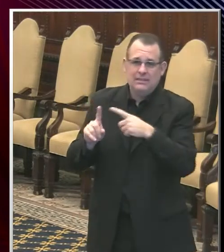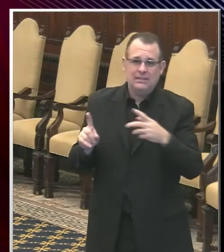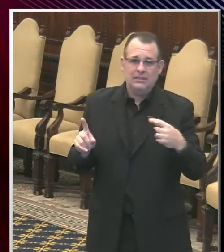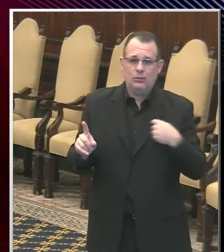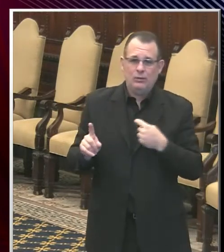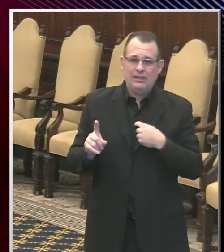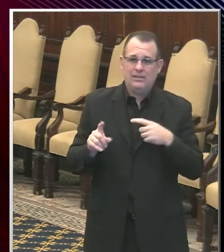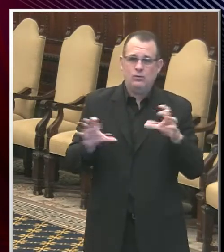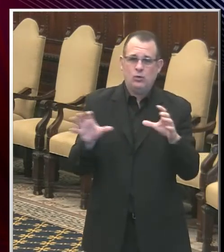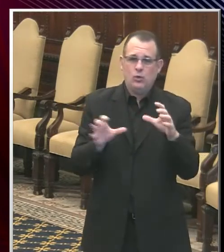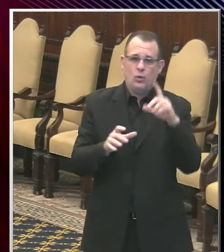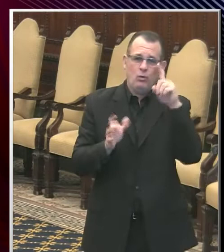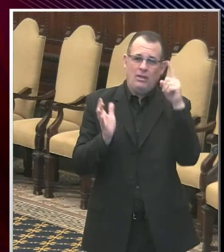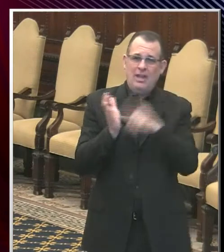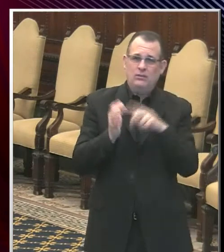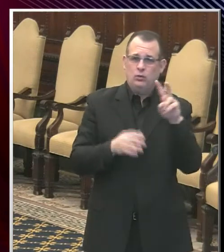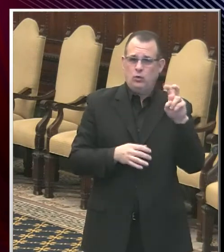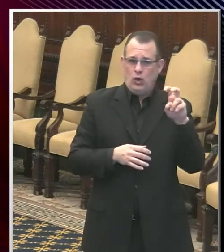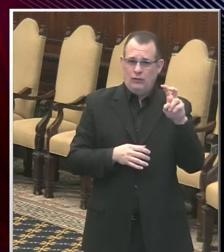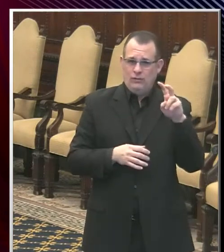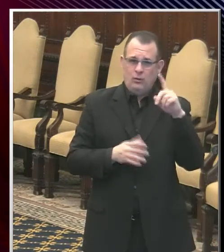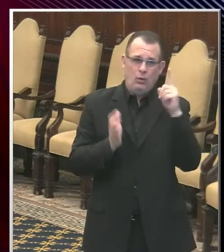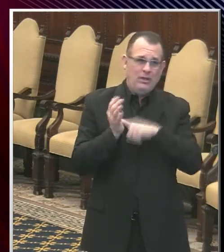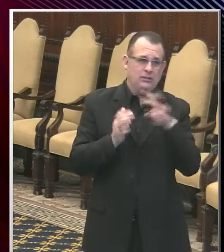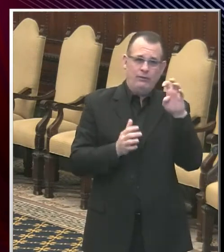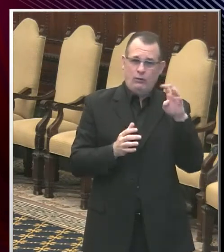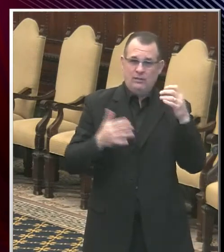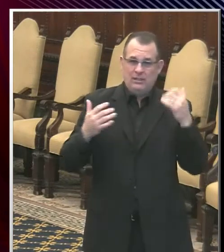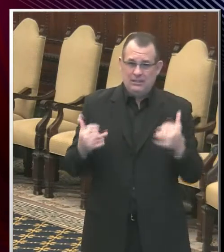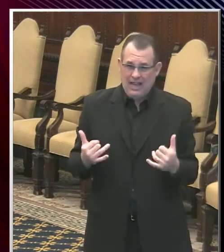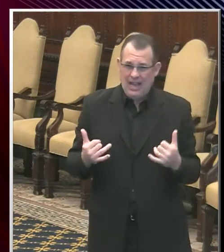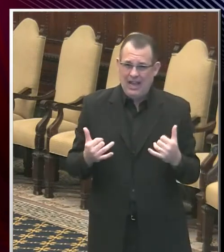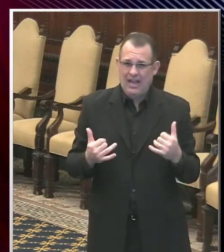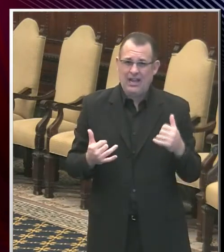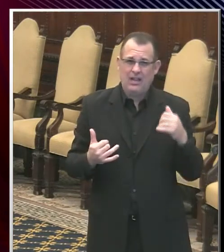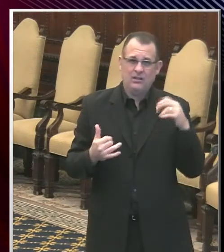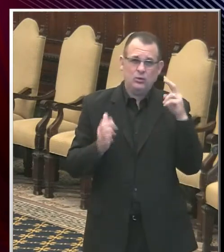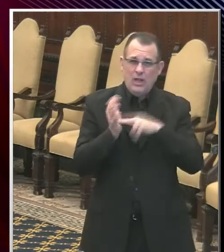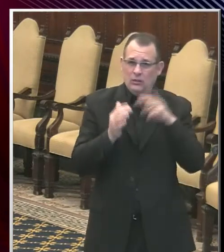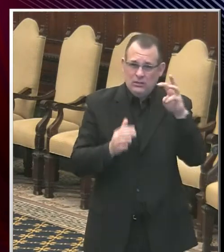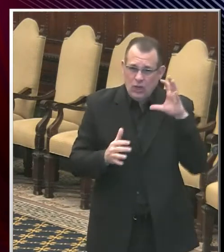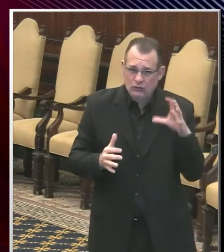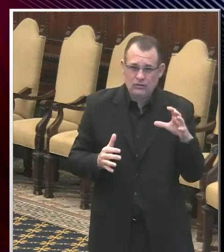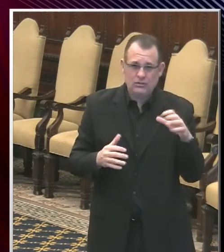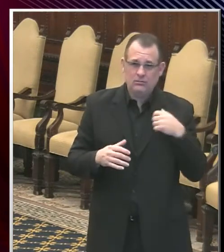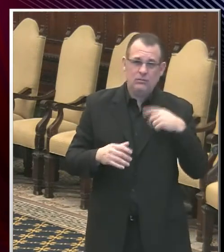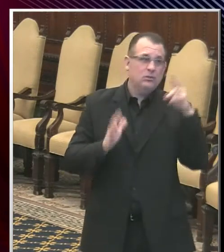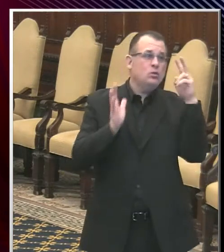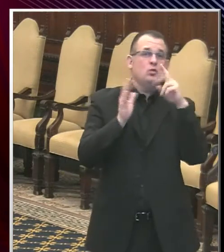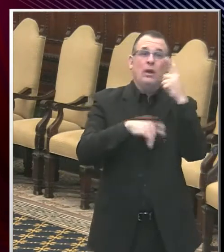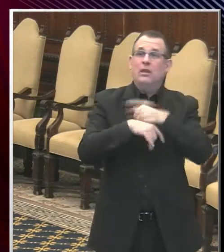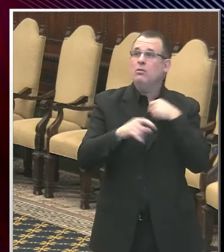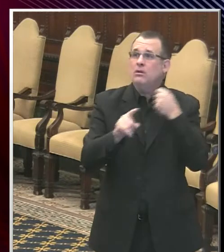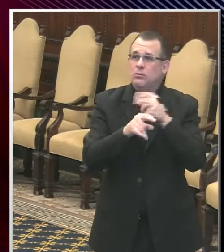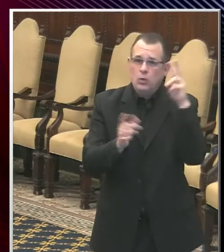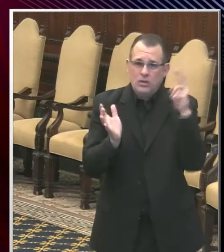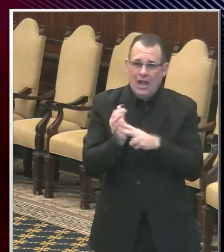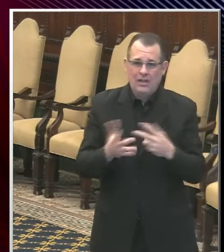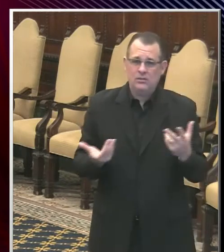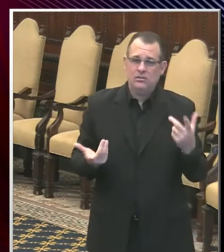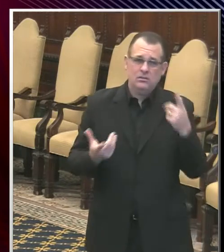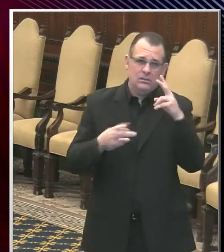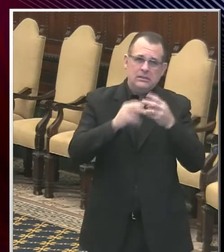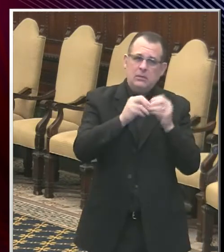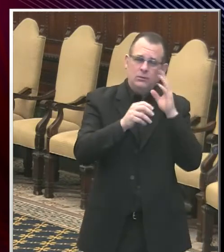1,200, 1,400, and now we're maybe 1,600. There was one day we have over 2,000 tests. So clearly we are seeing an increase in that.